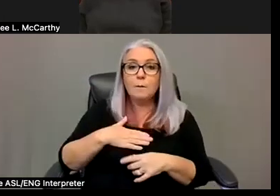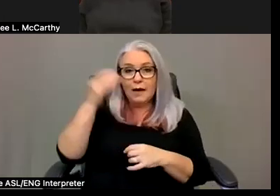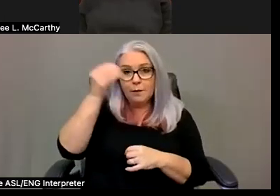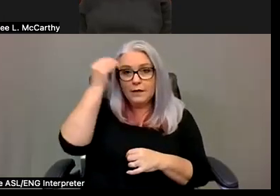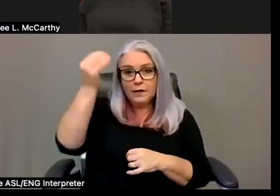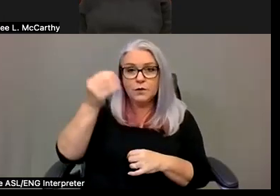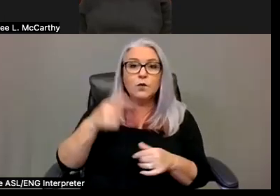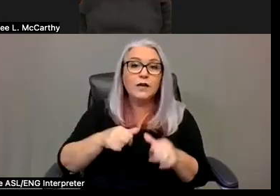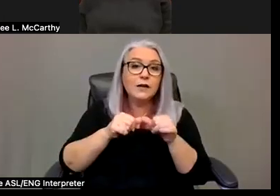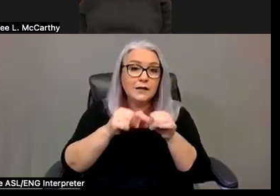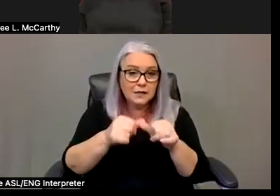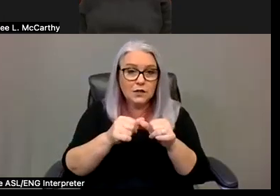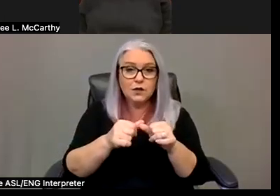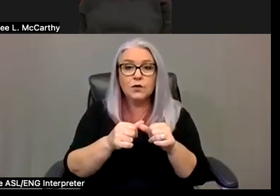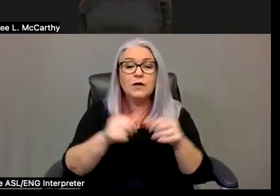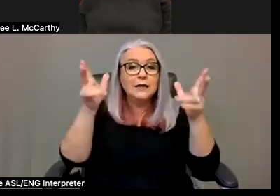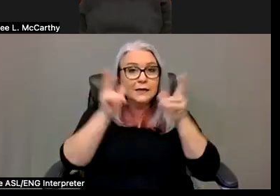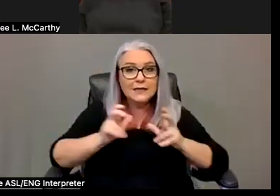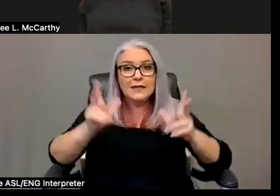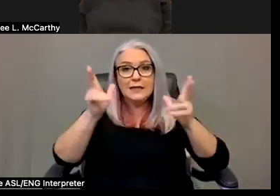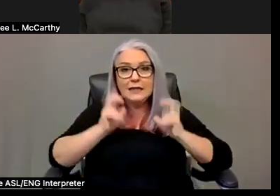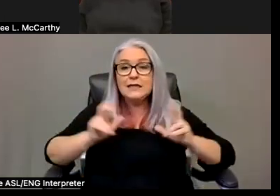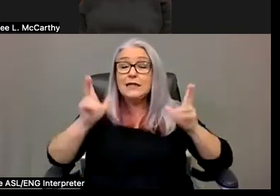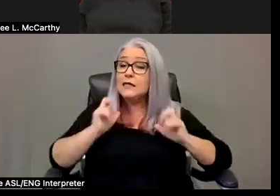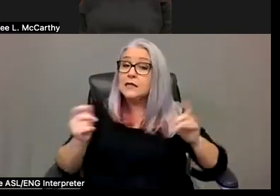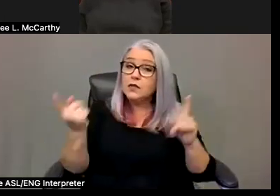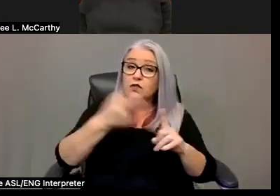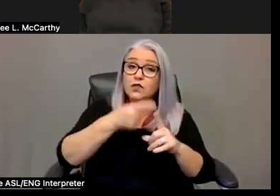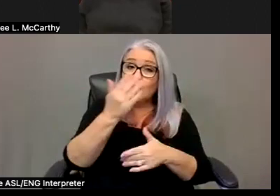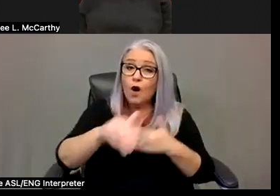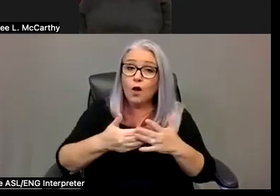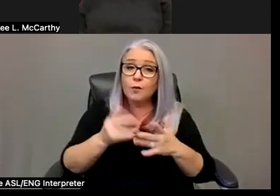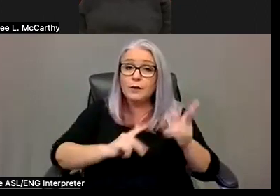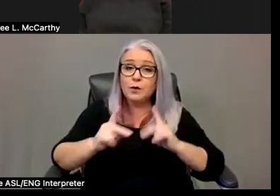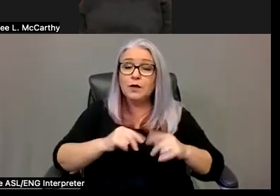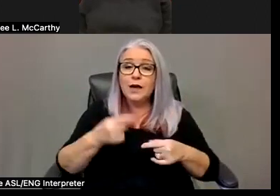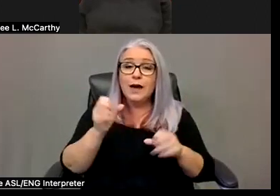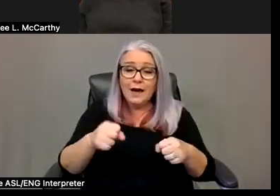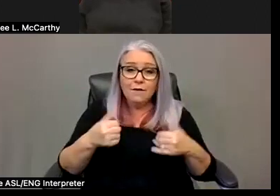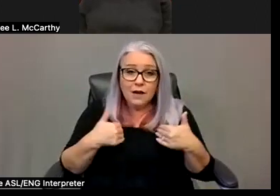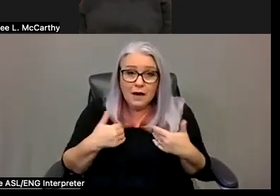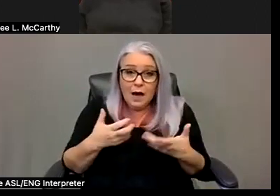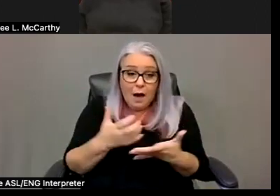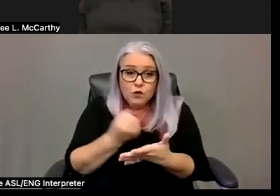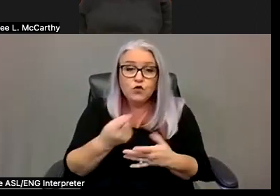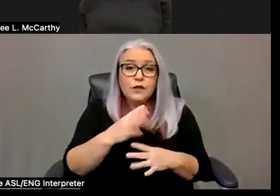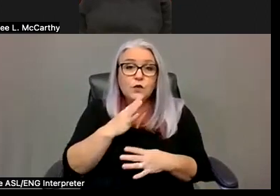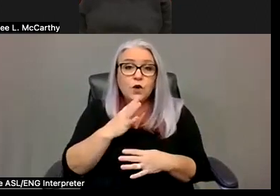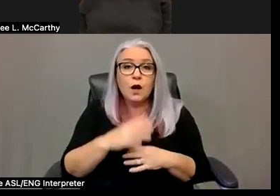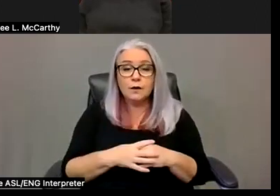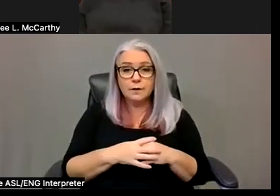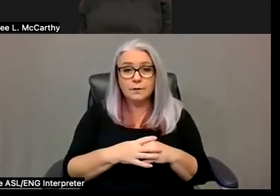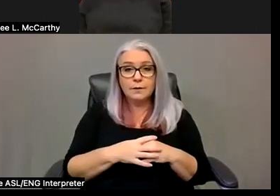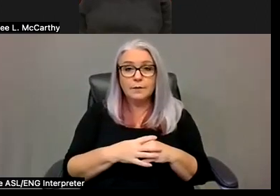a hearing until every single person gets heard. But we still have to get business done. We also have a